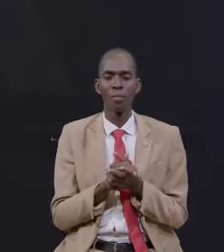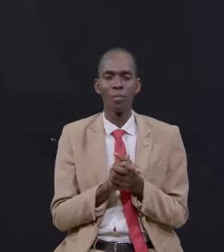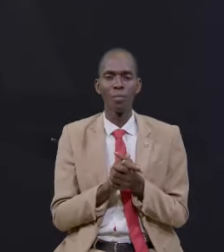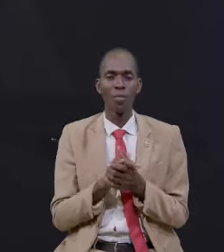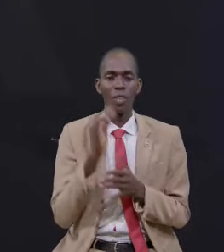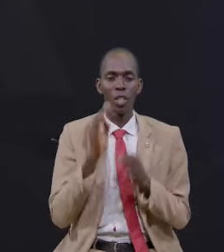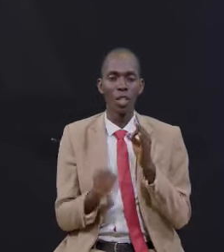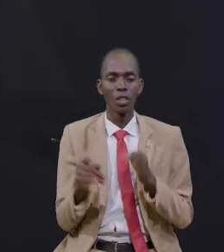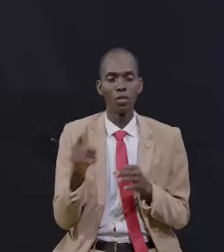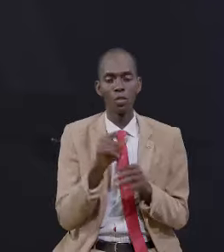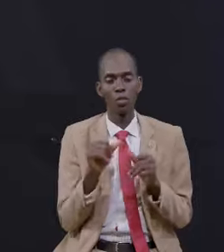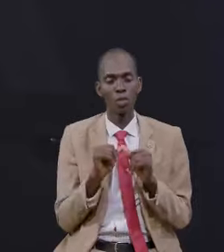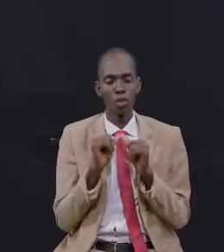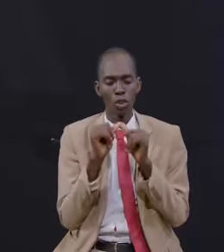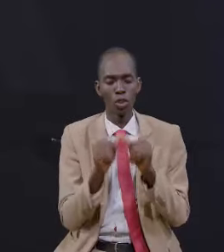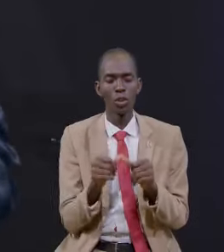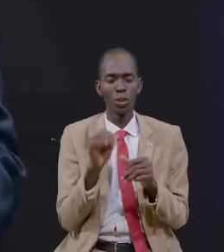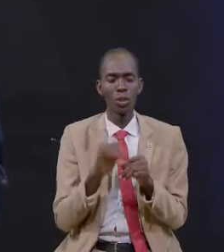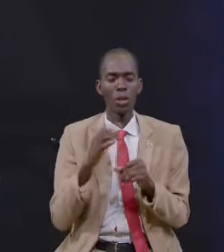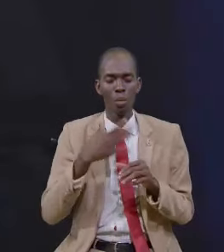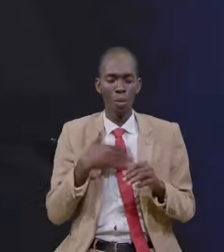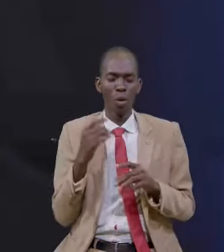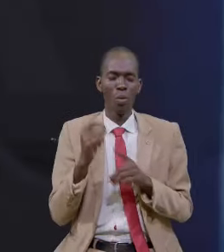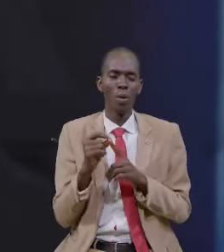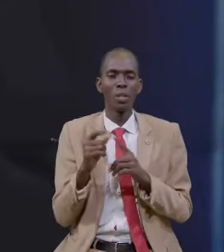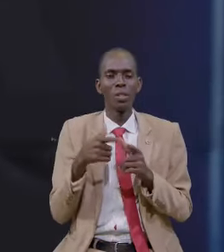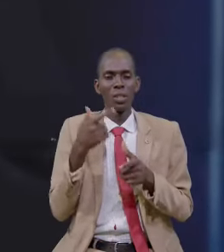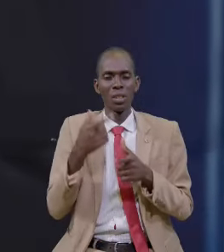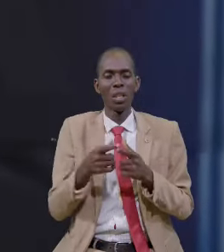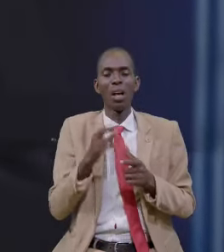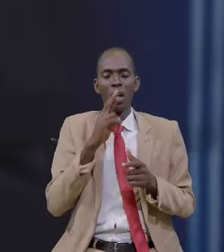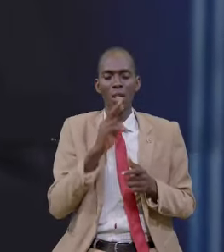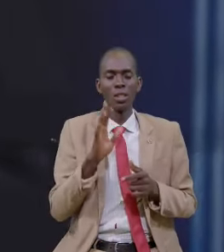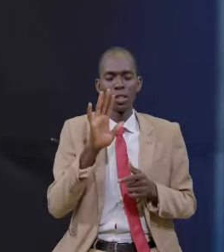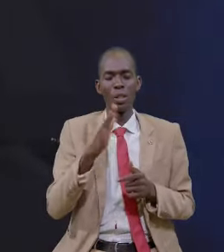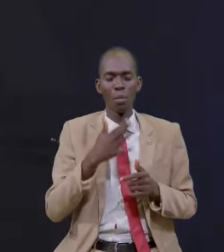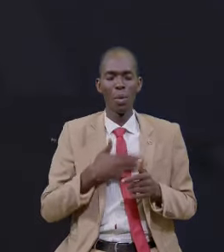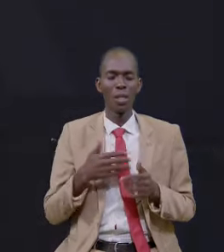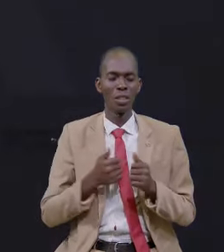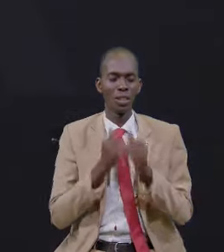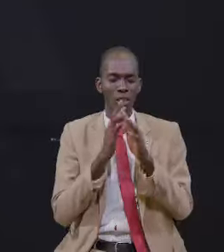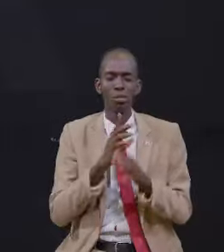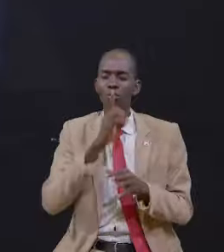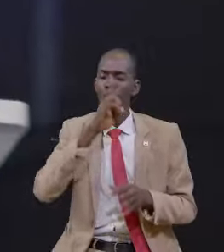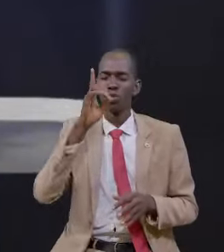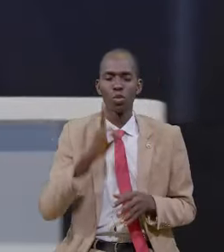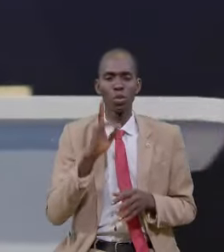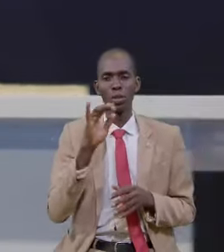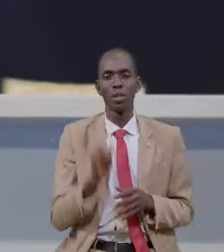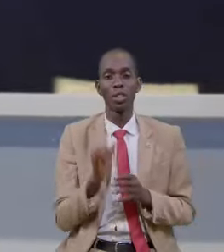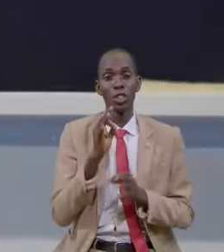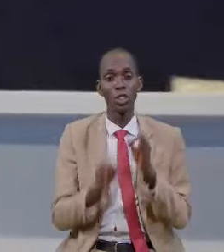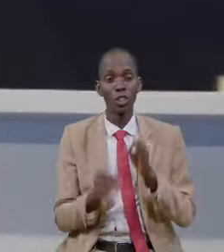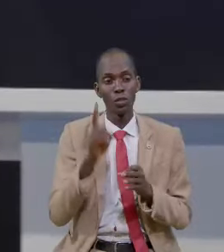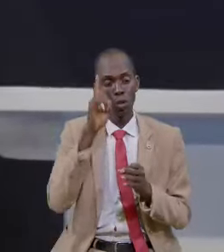my word, then are ye my disciples indeed. If you believe, you